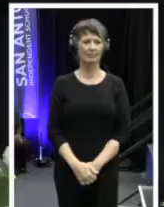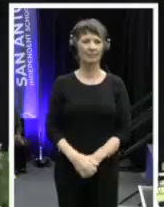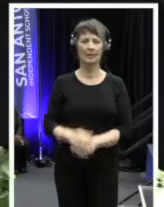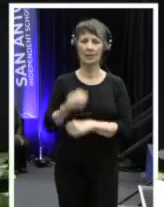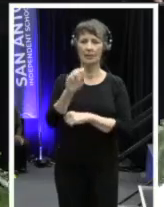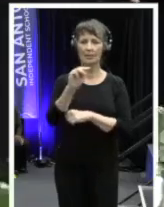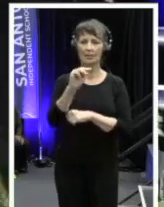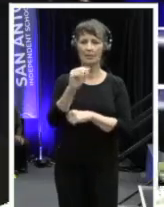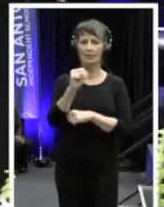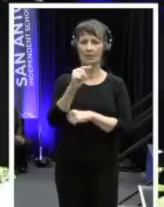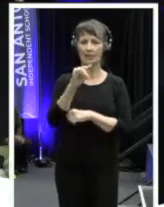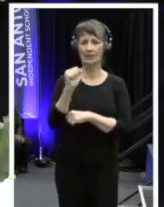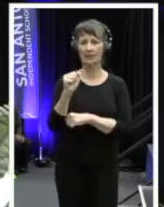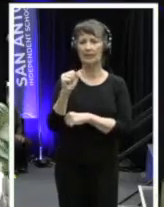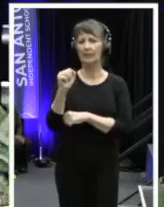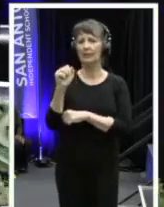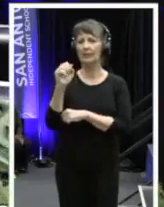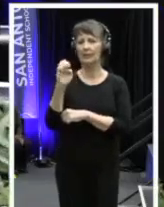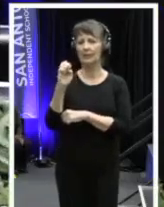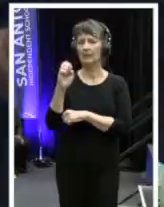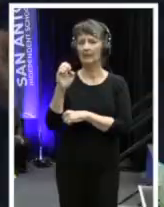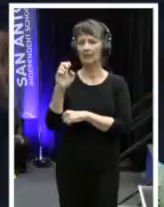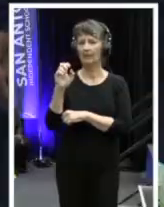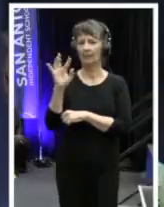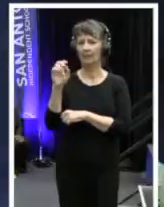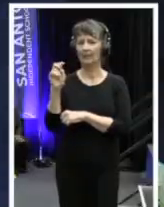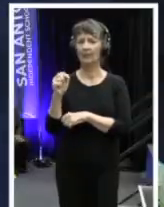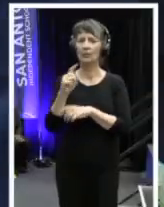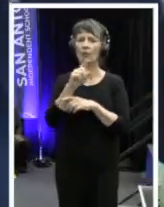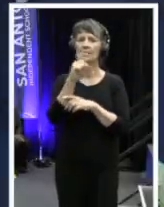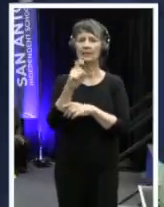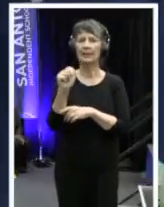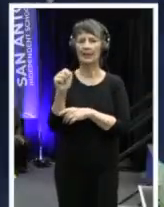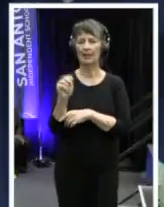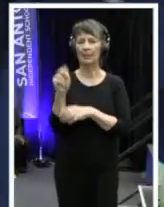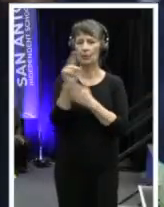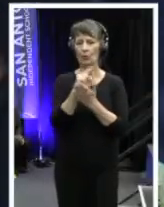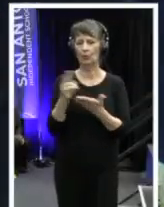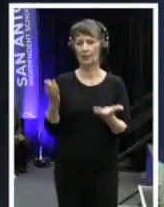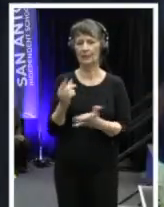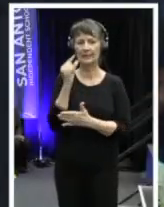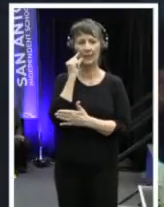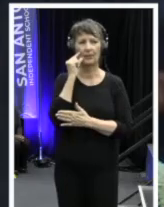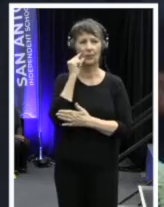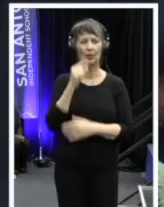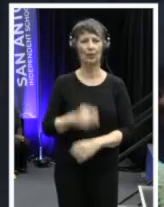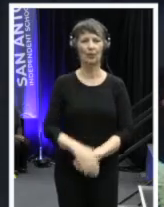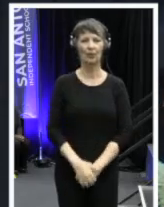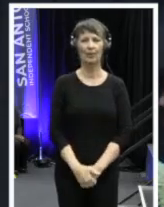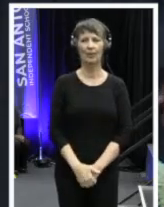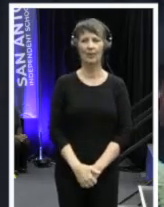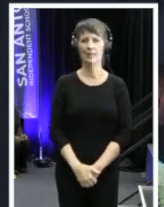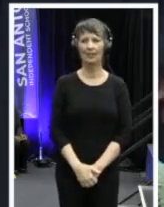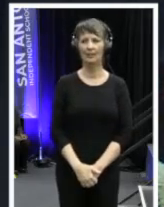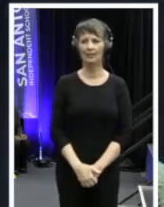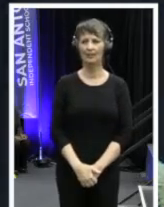Miguel Ipina will be attending Texas A&M University at San Antonio.